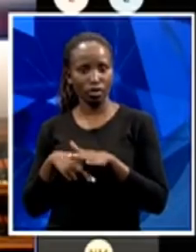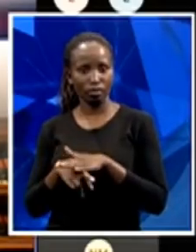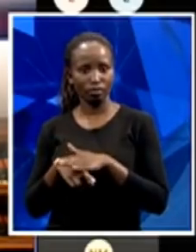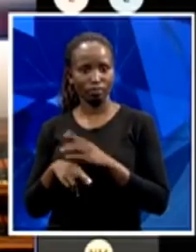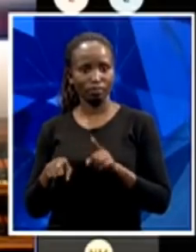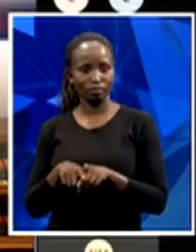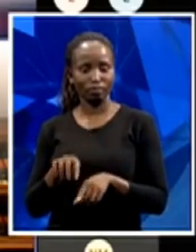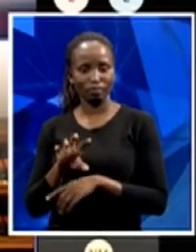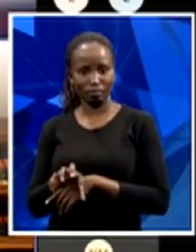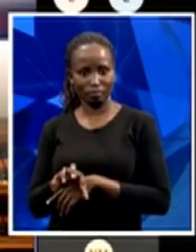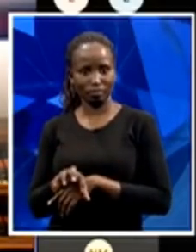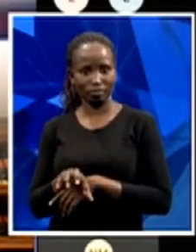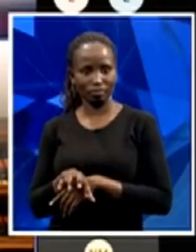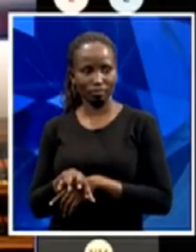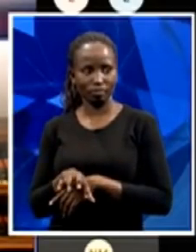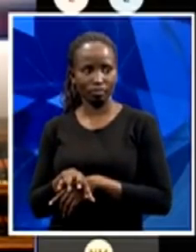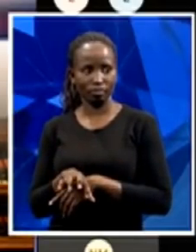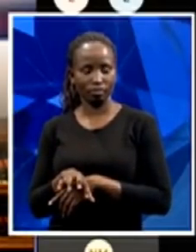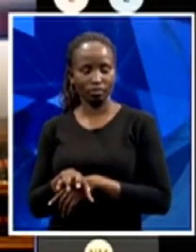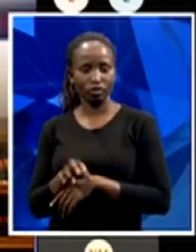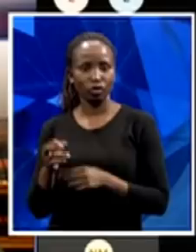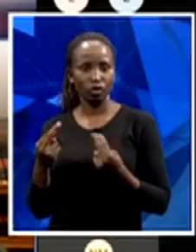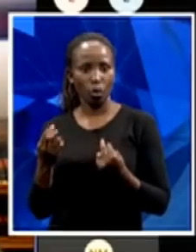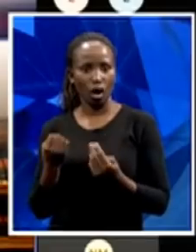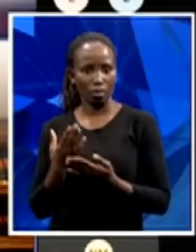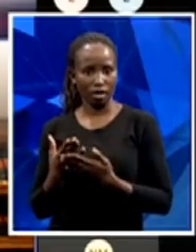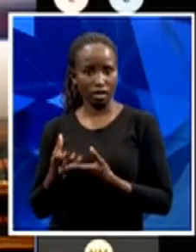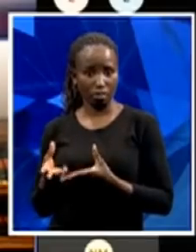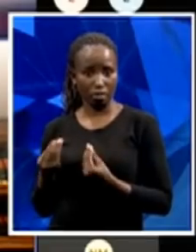intervention application. Now,